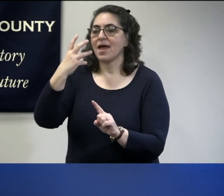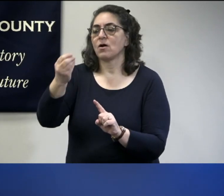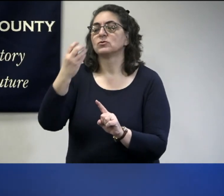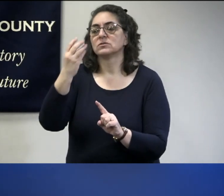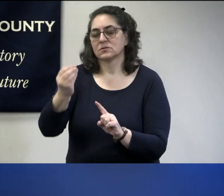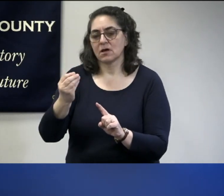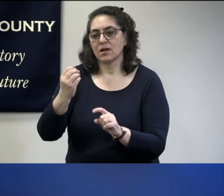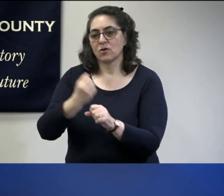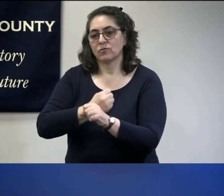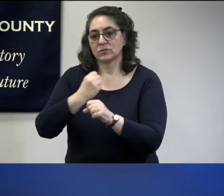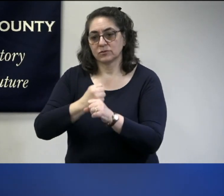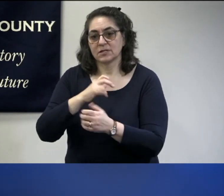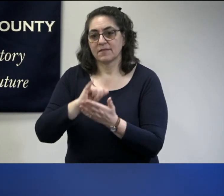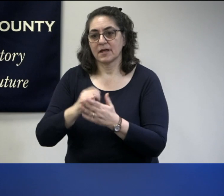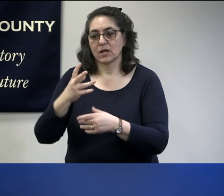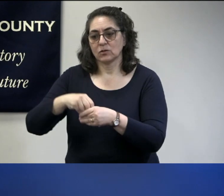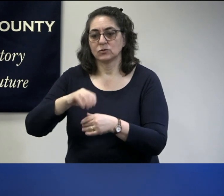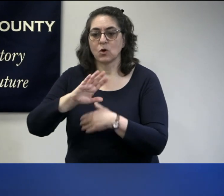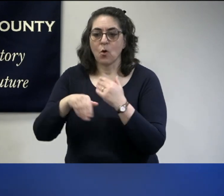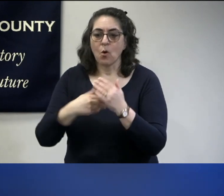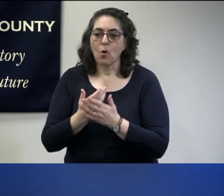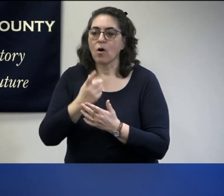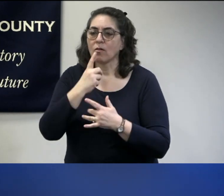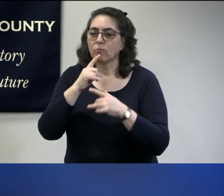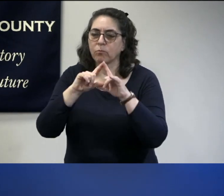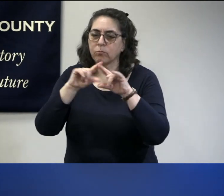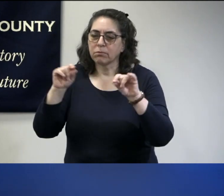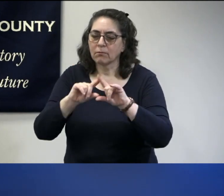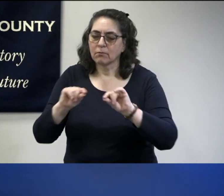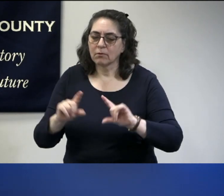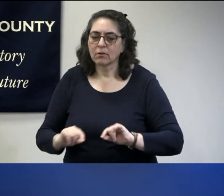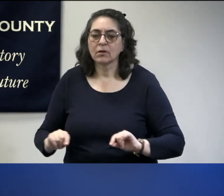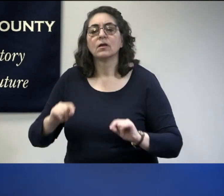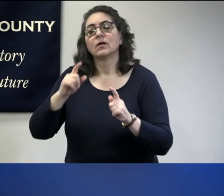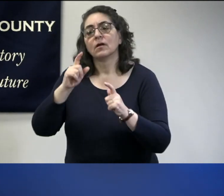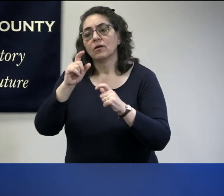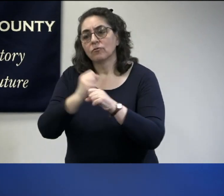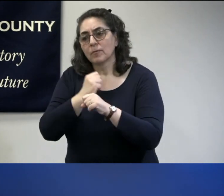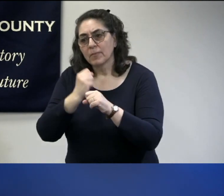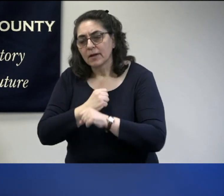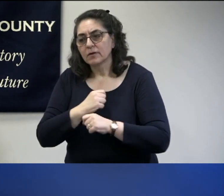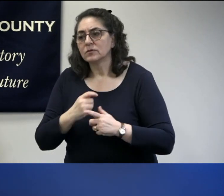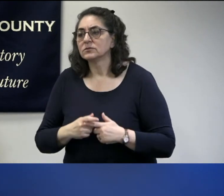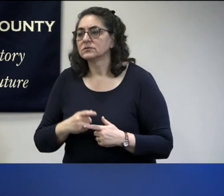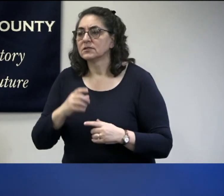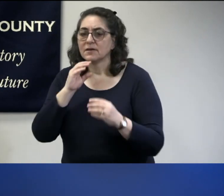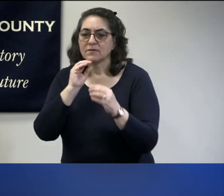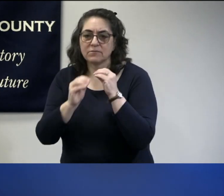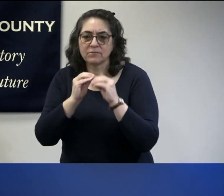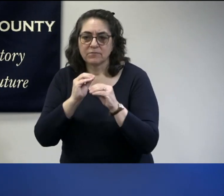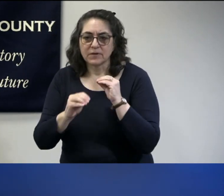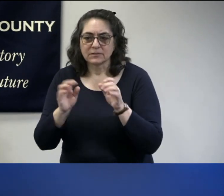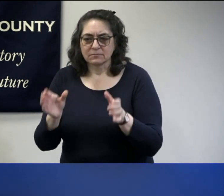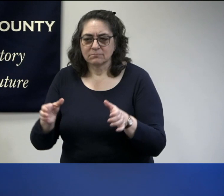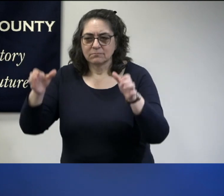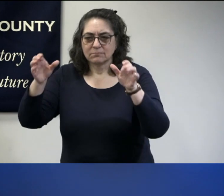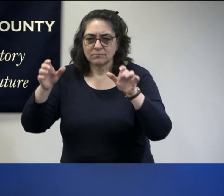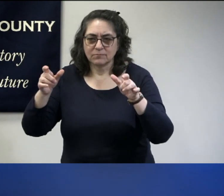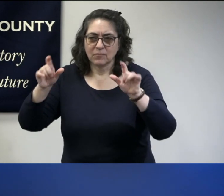restoration, which will include all masonry repairs, repointing, fixing the balustrades, the